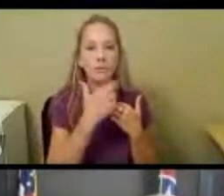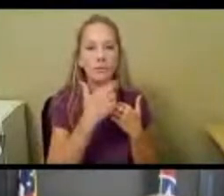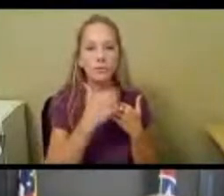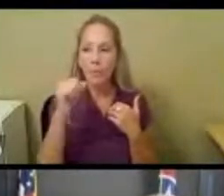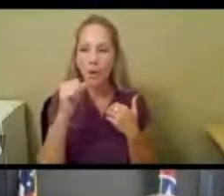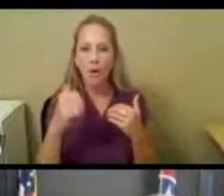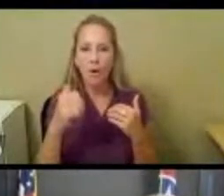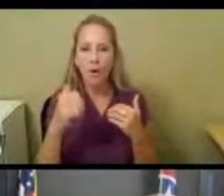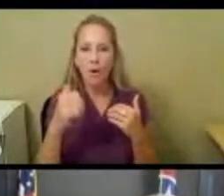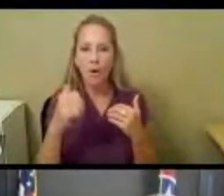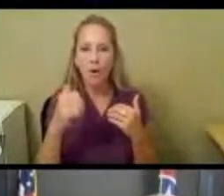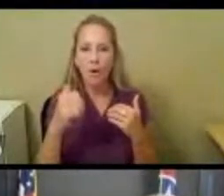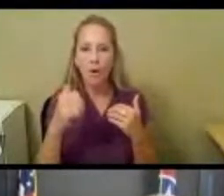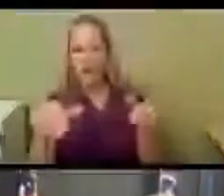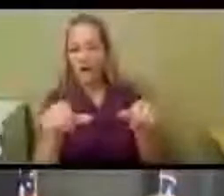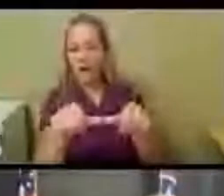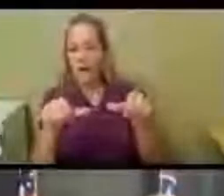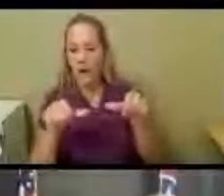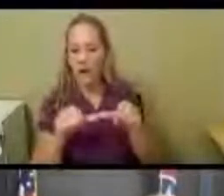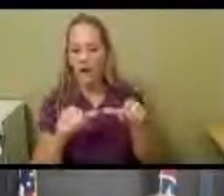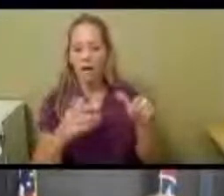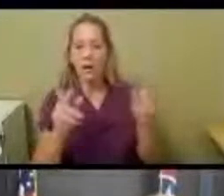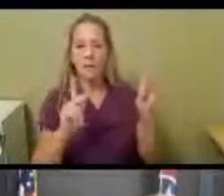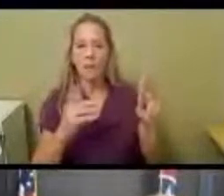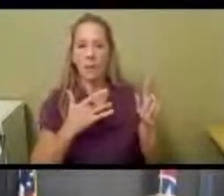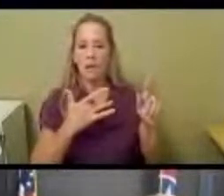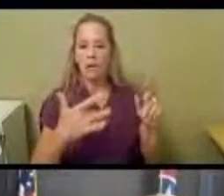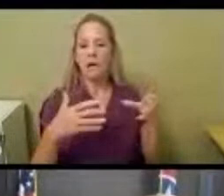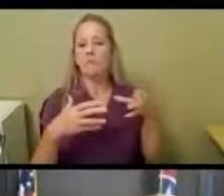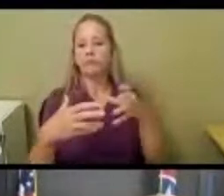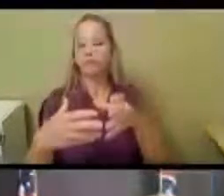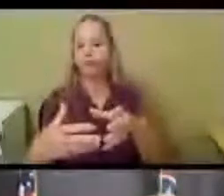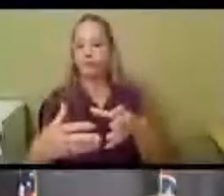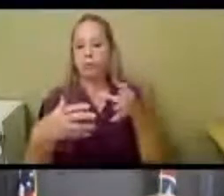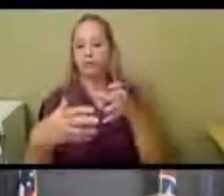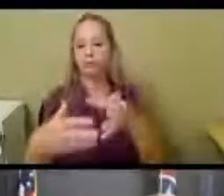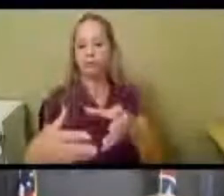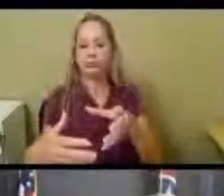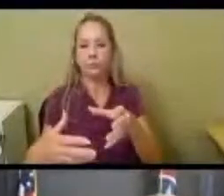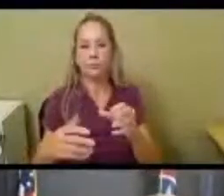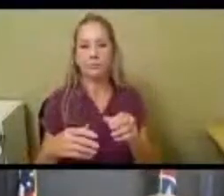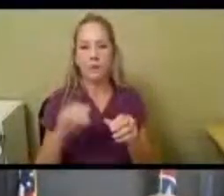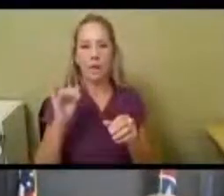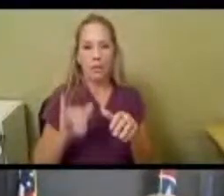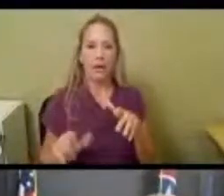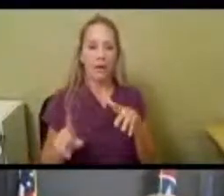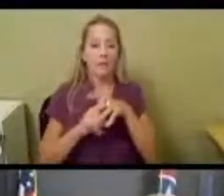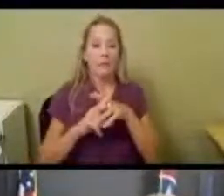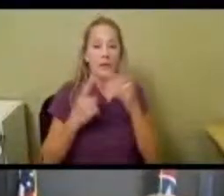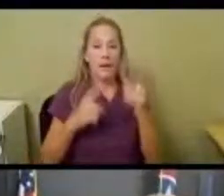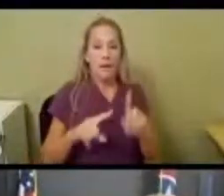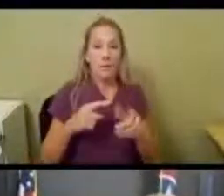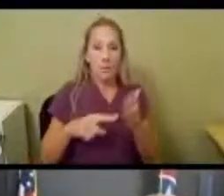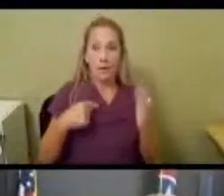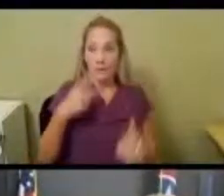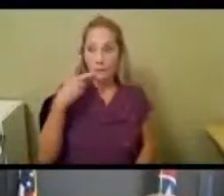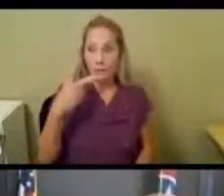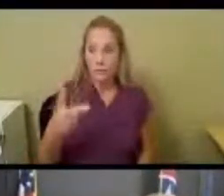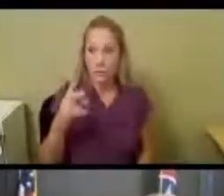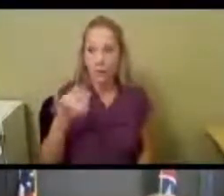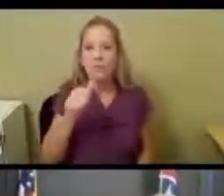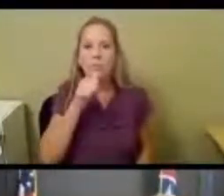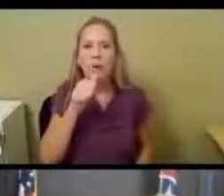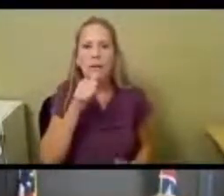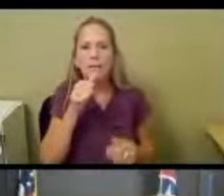other establishments where people might congregate. And I'll be honest, that came about with what I saw on the private